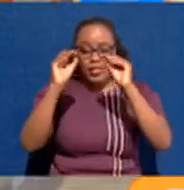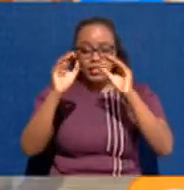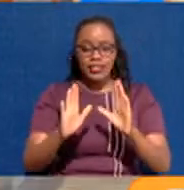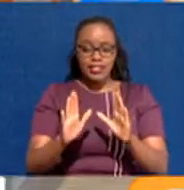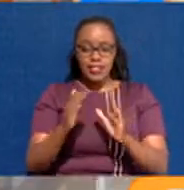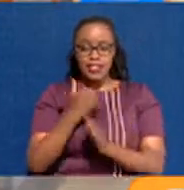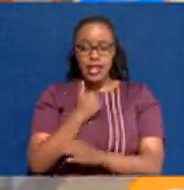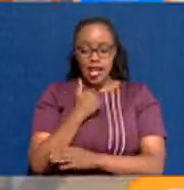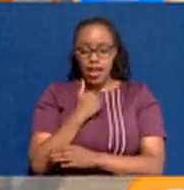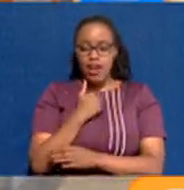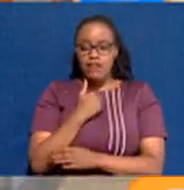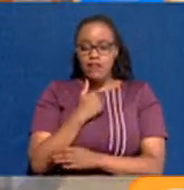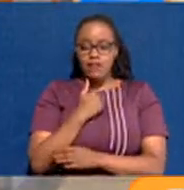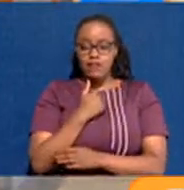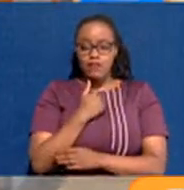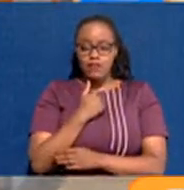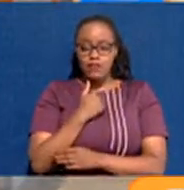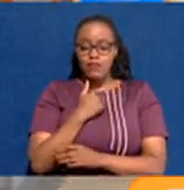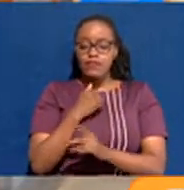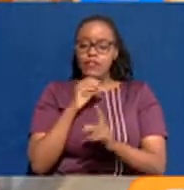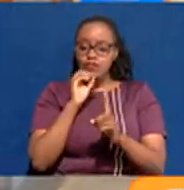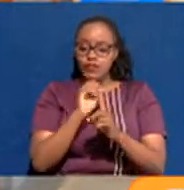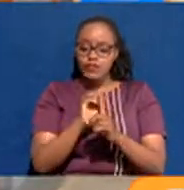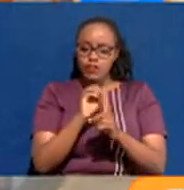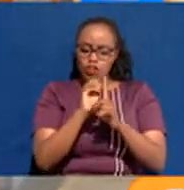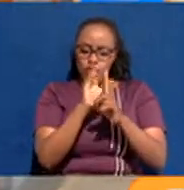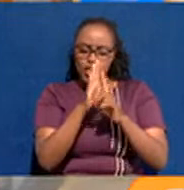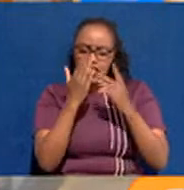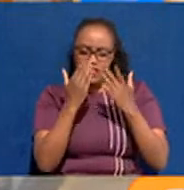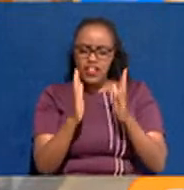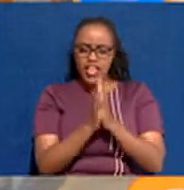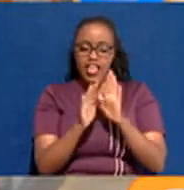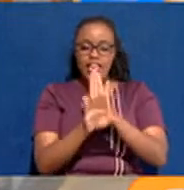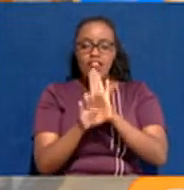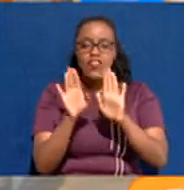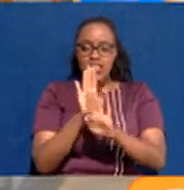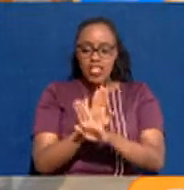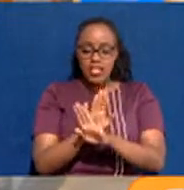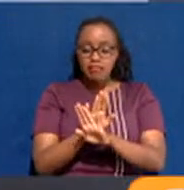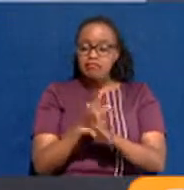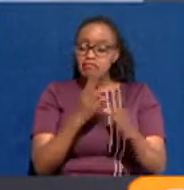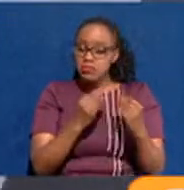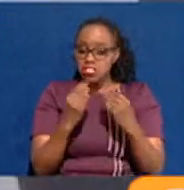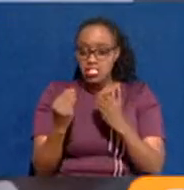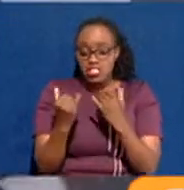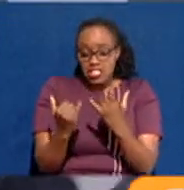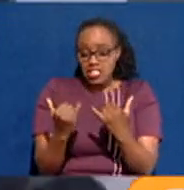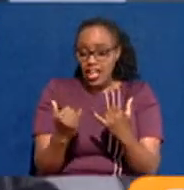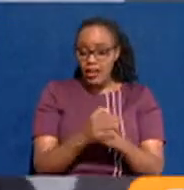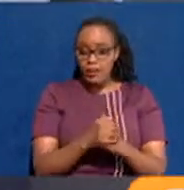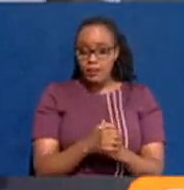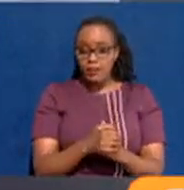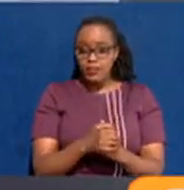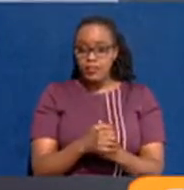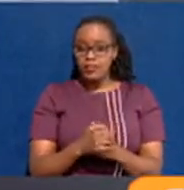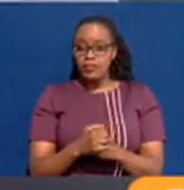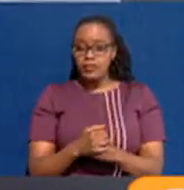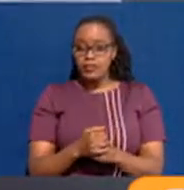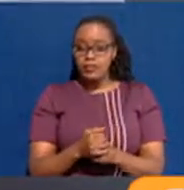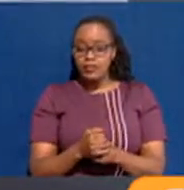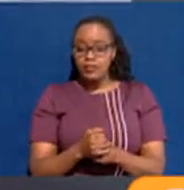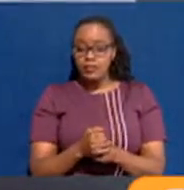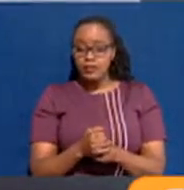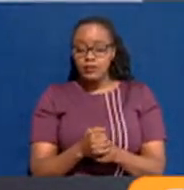had already been orientated, and everything ran smoothly. Computer science as subject